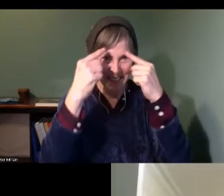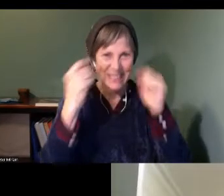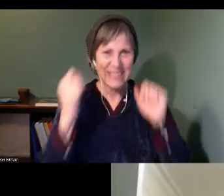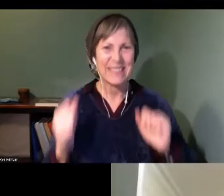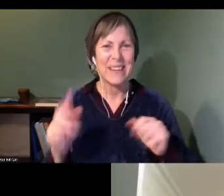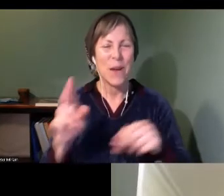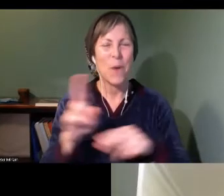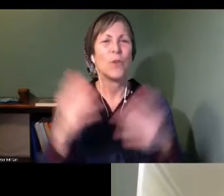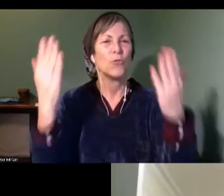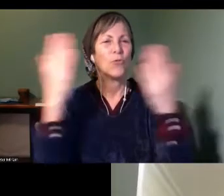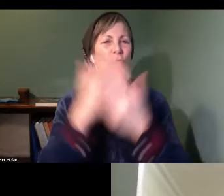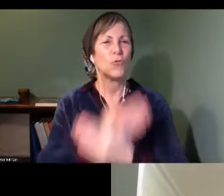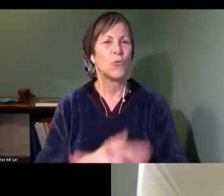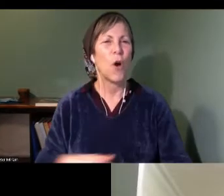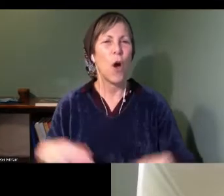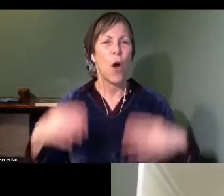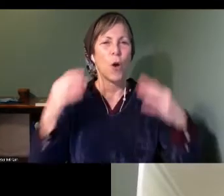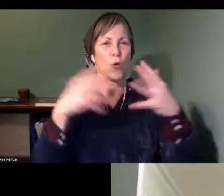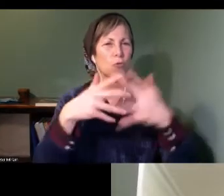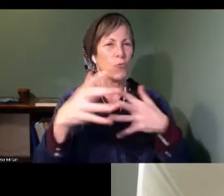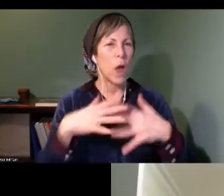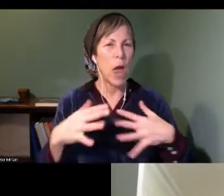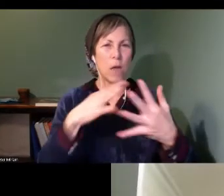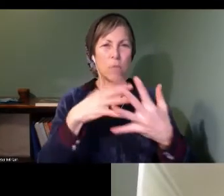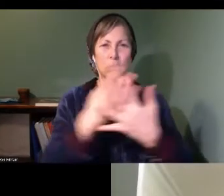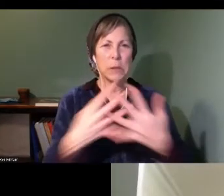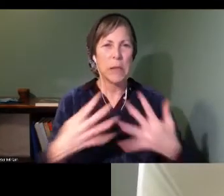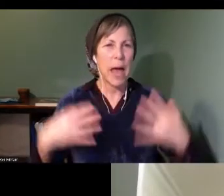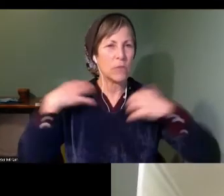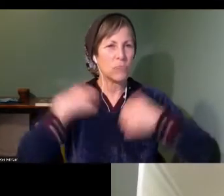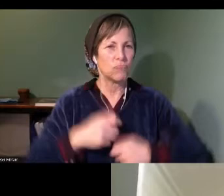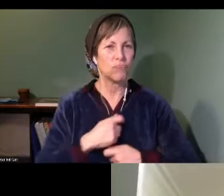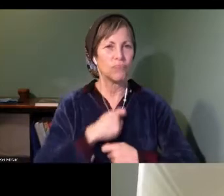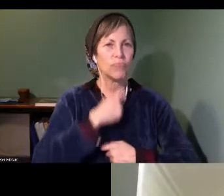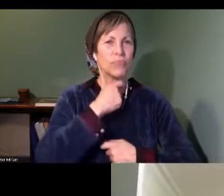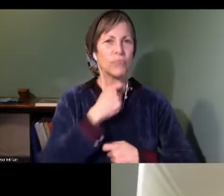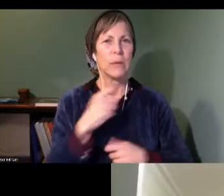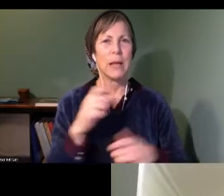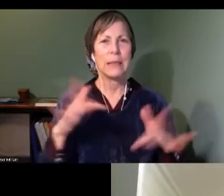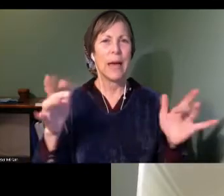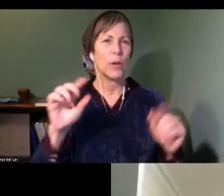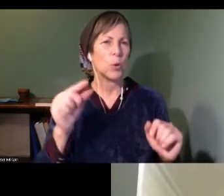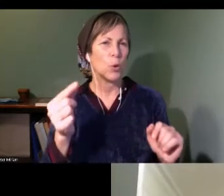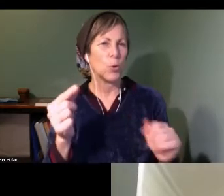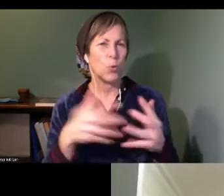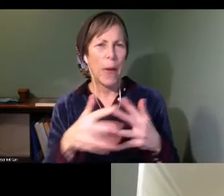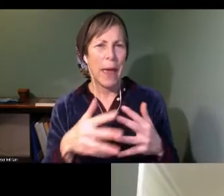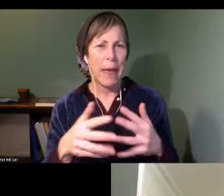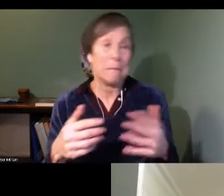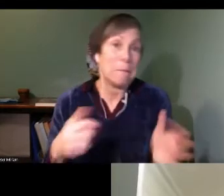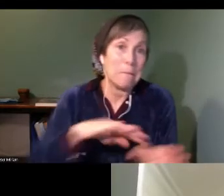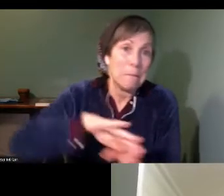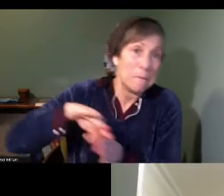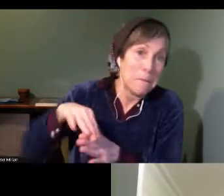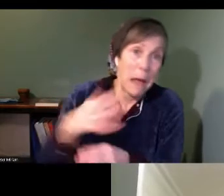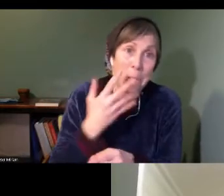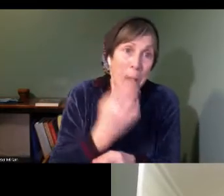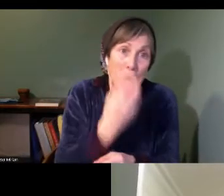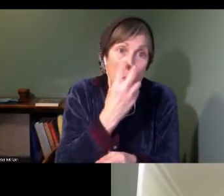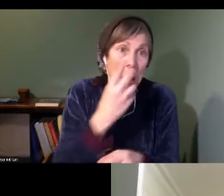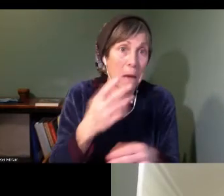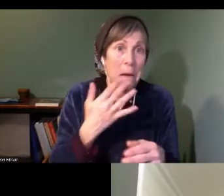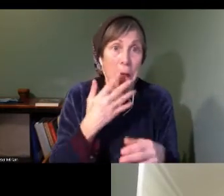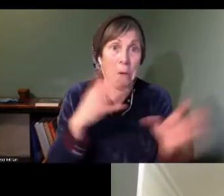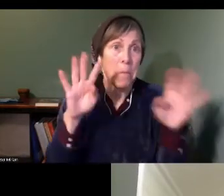dark gray plaid suit with uh gray light gray red. I'm kind of colorblind so sometimes I don't know what